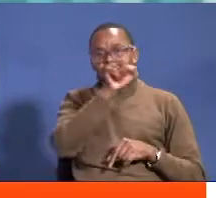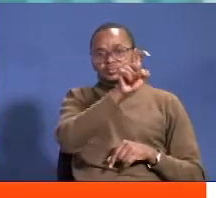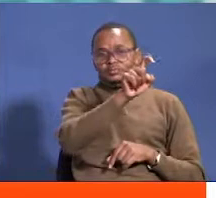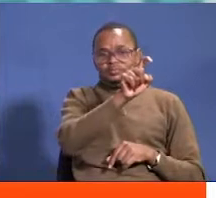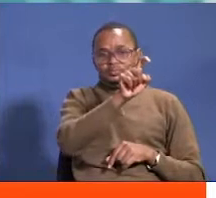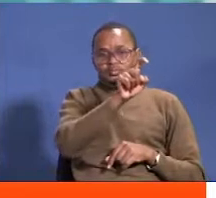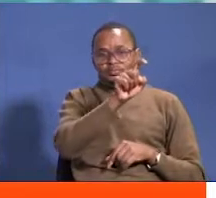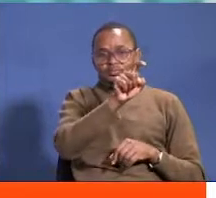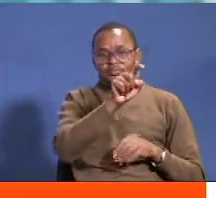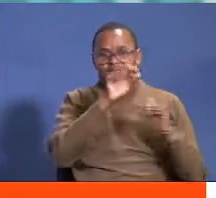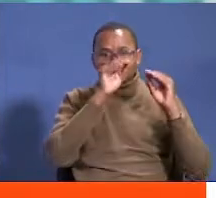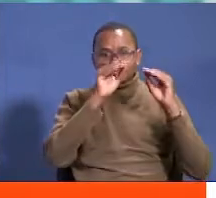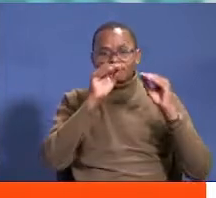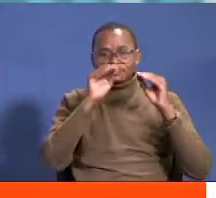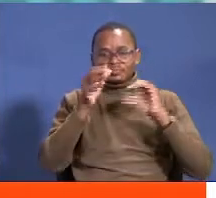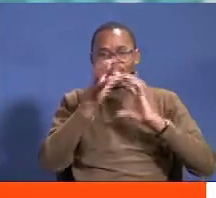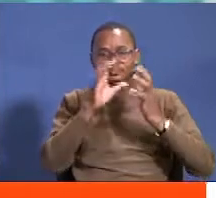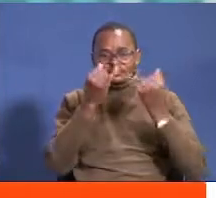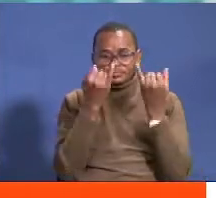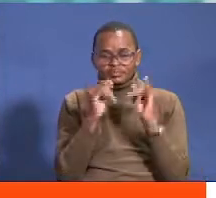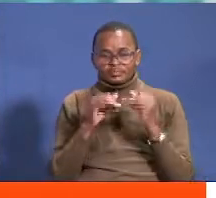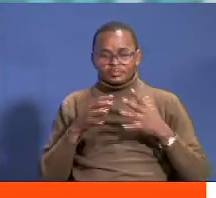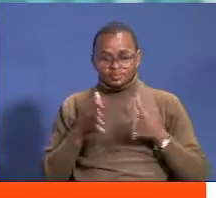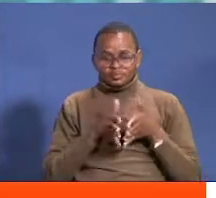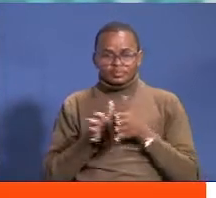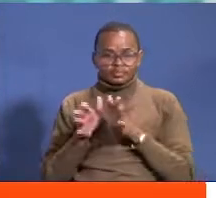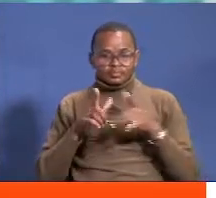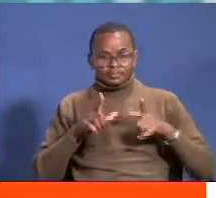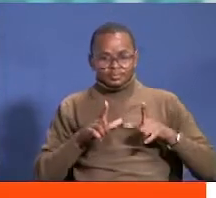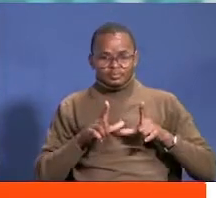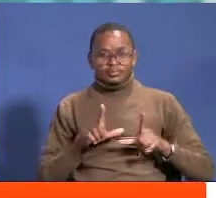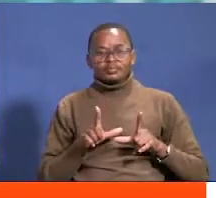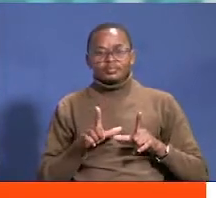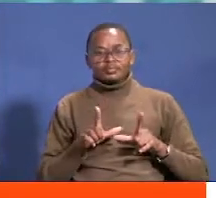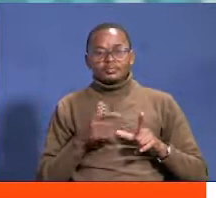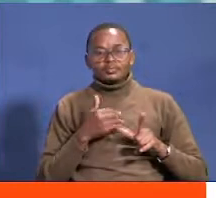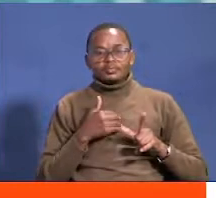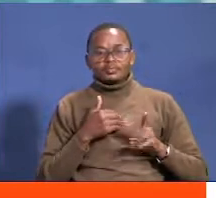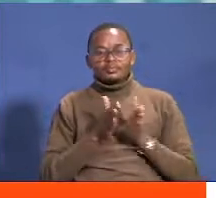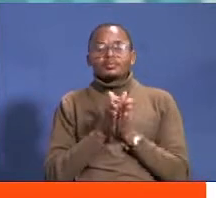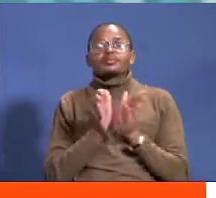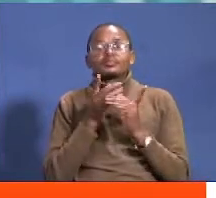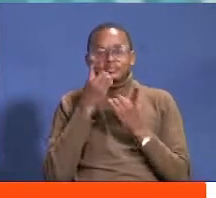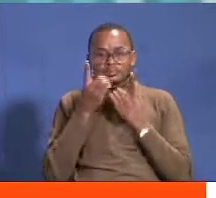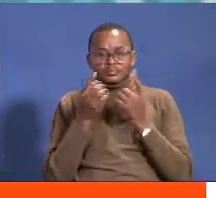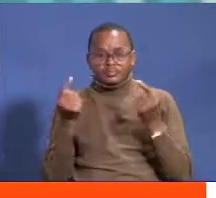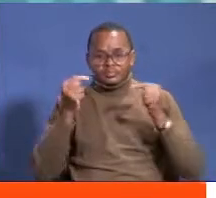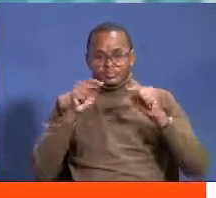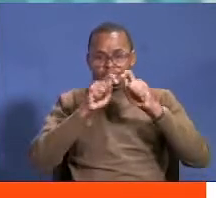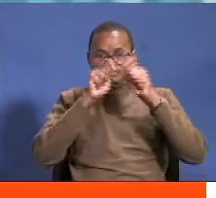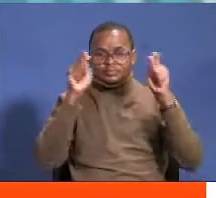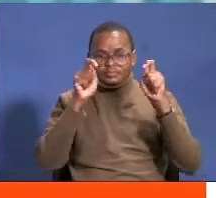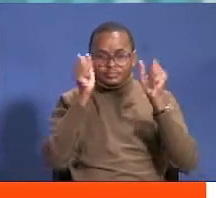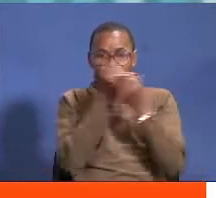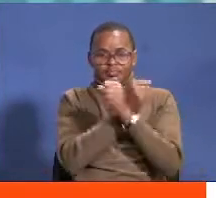be vibrant. Let's use the hashtags, climate action now. Right. We have the opportunity. Let's have an open discussion. Let's come on the table. Let us